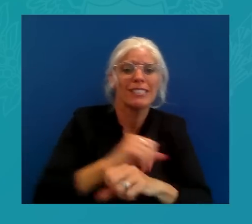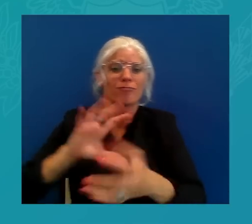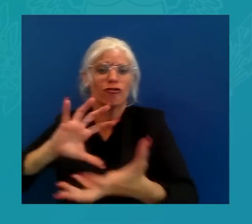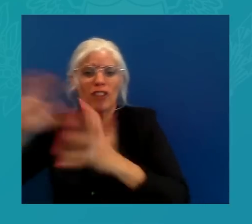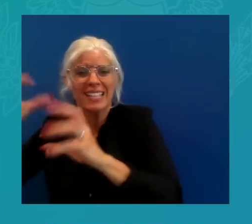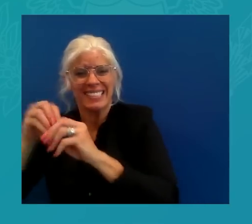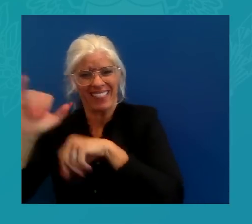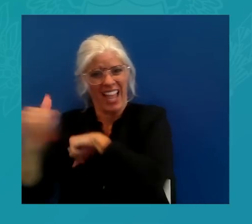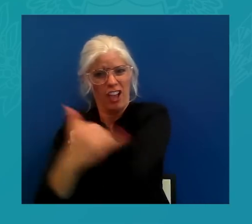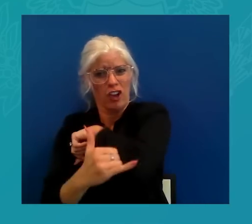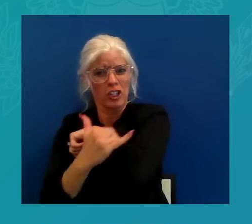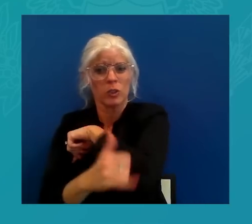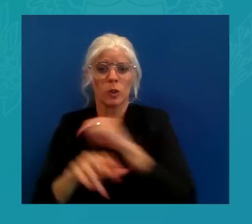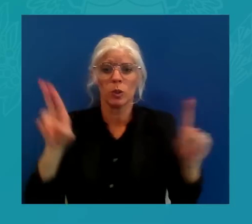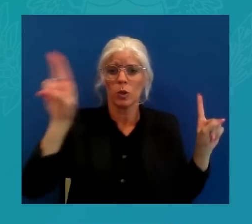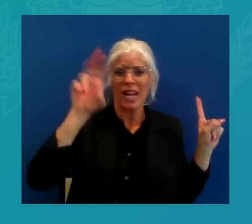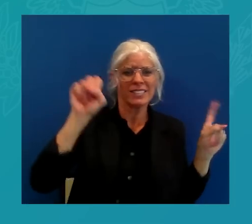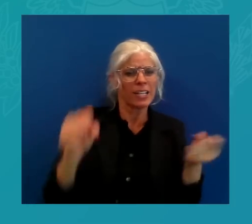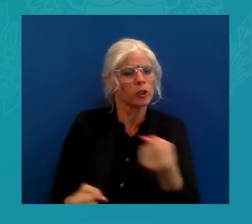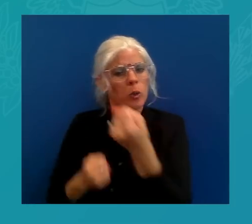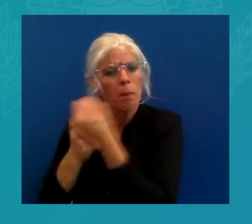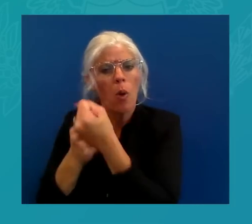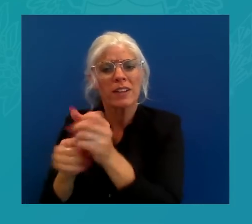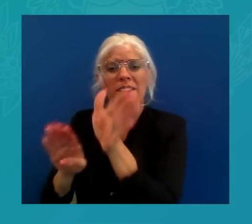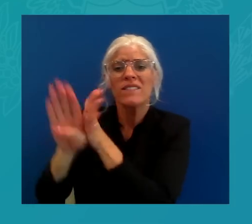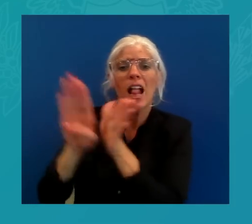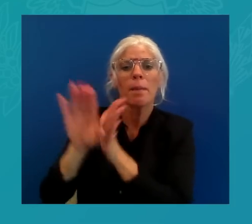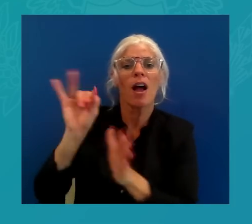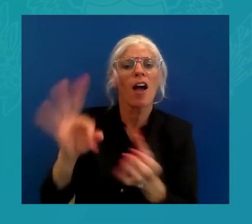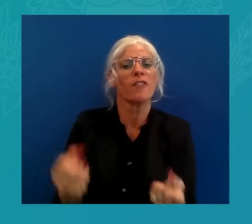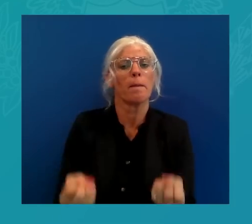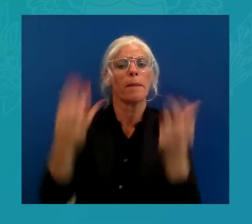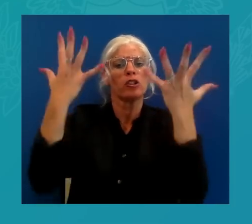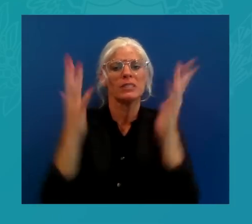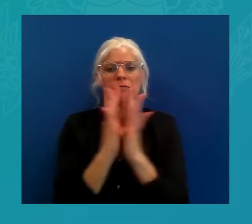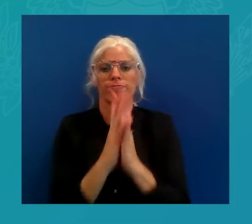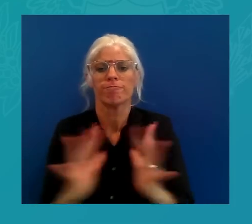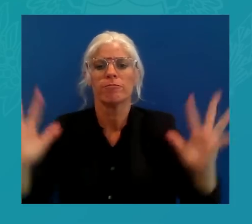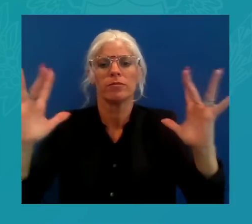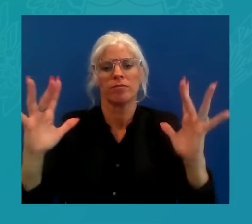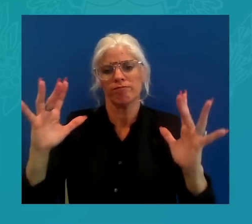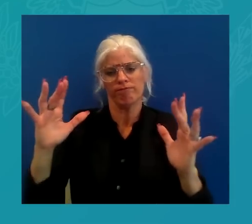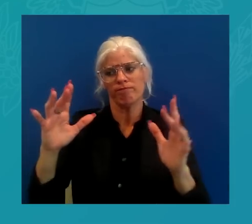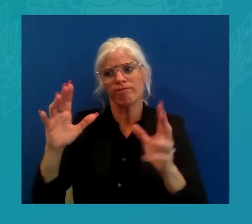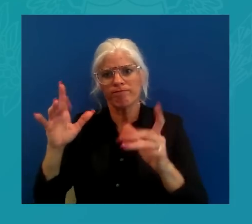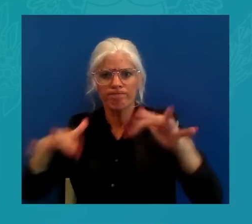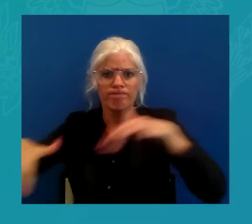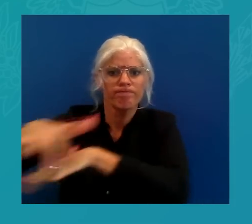of a multinational force to Haiti. And today I am pleased to announce